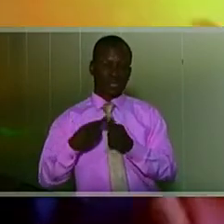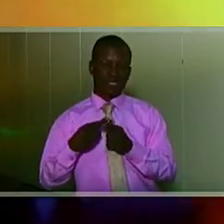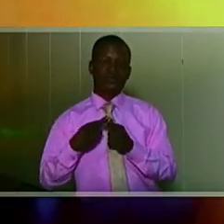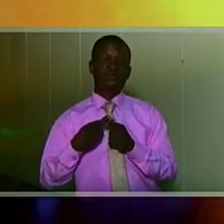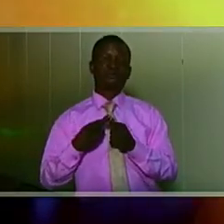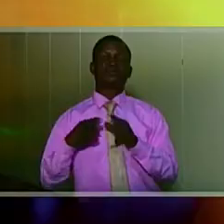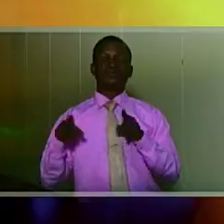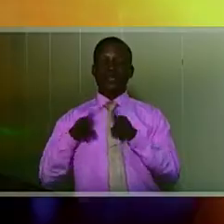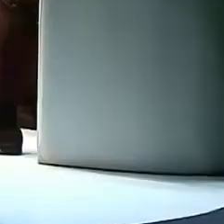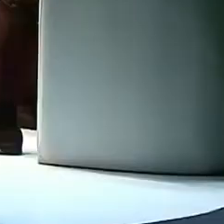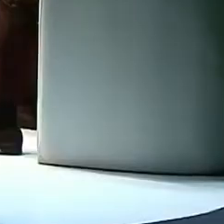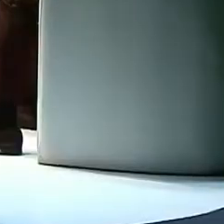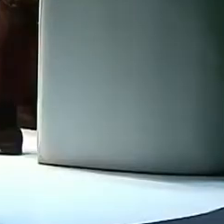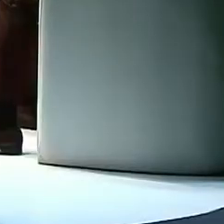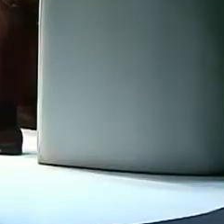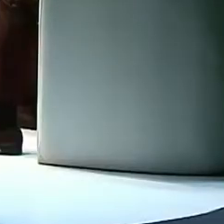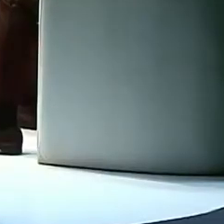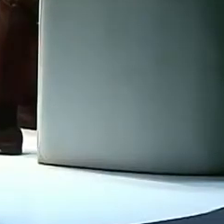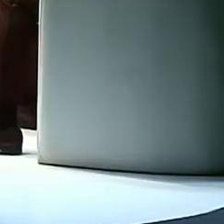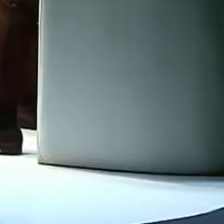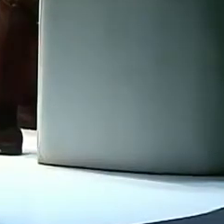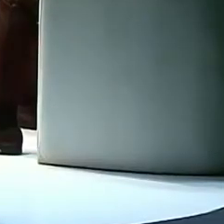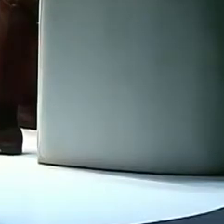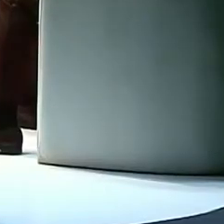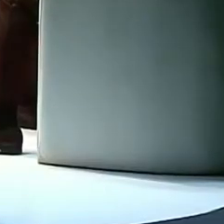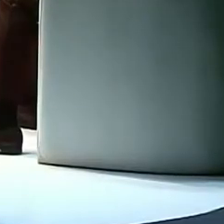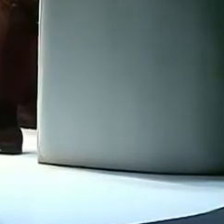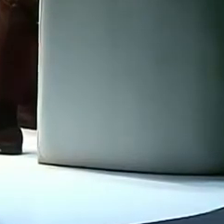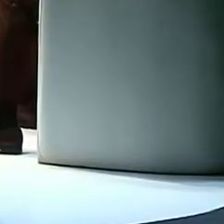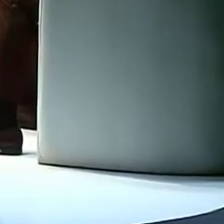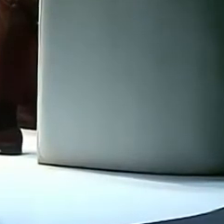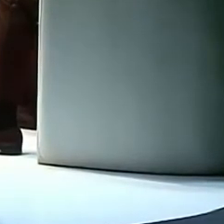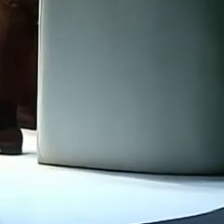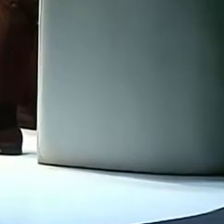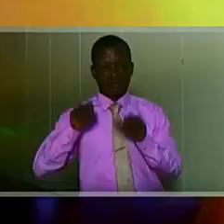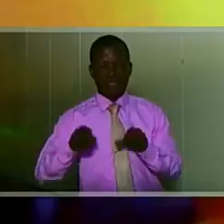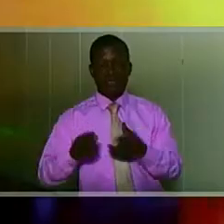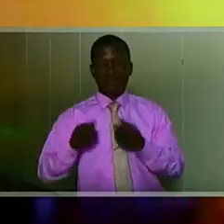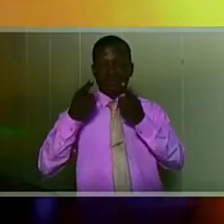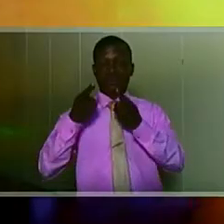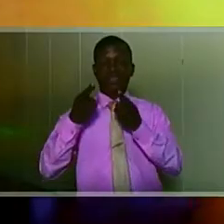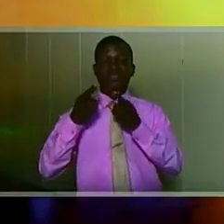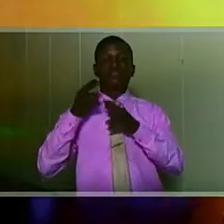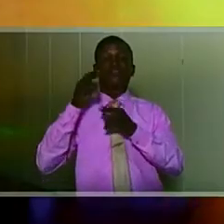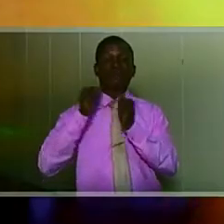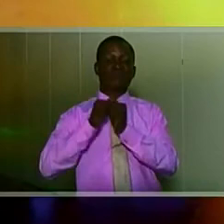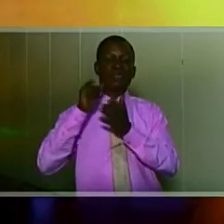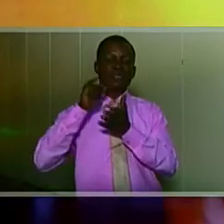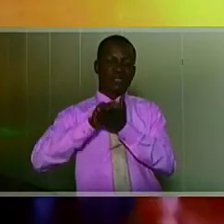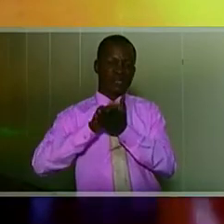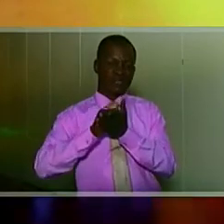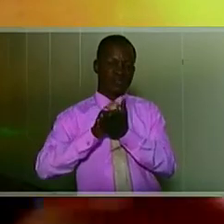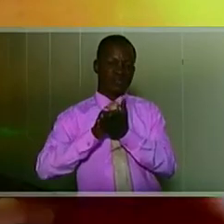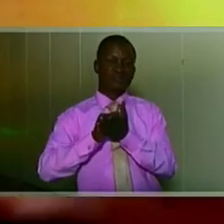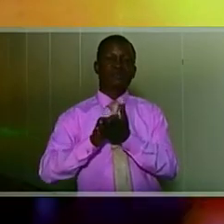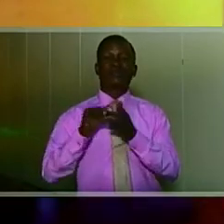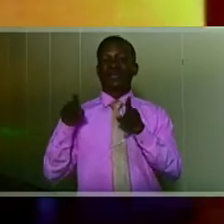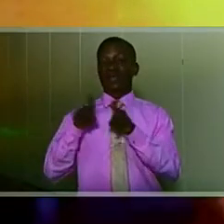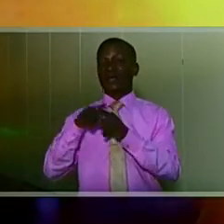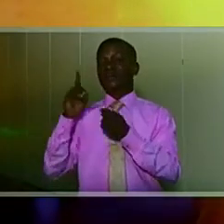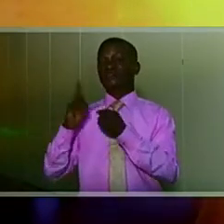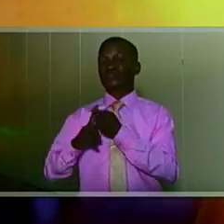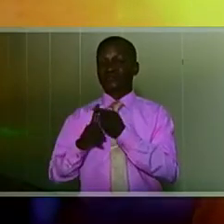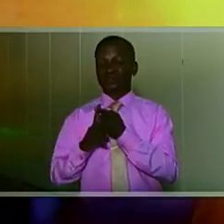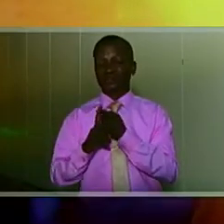to electoral credibility, electoral justice has been raised by the National Assembly in regard to the bill that has been passed. As to we